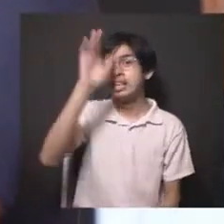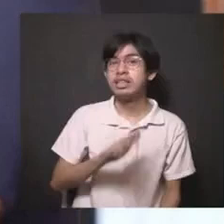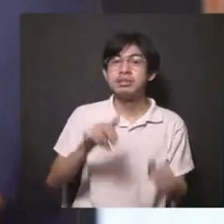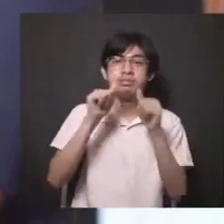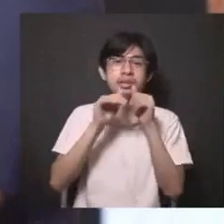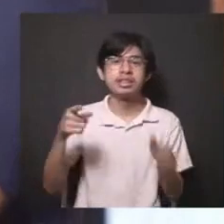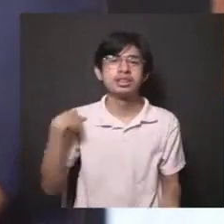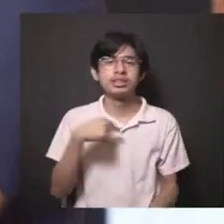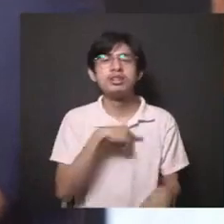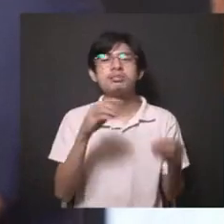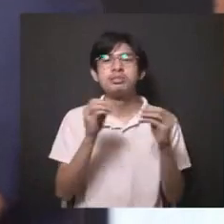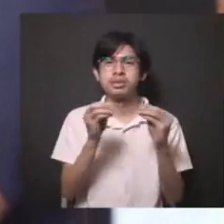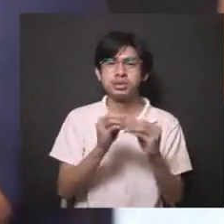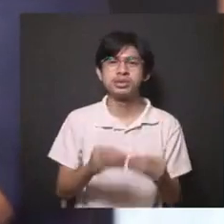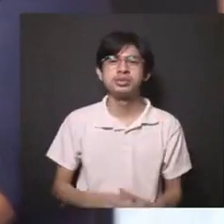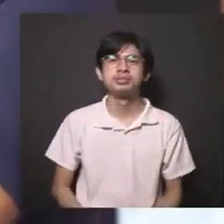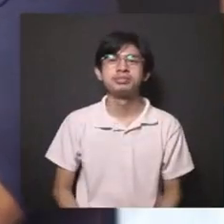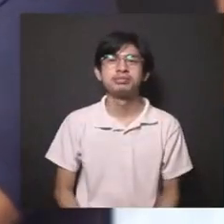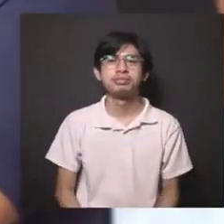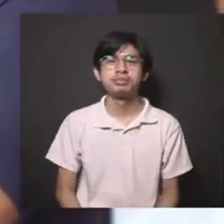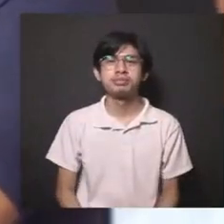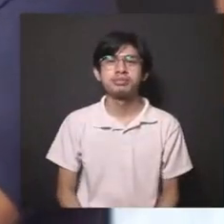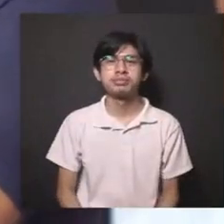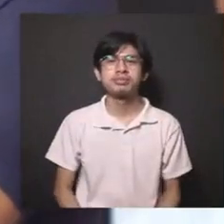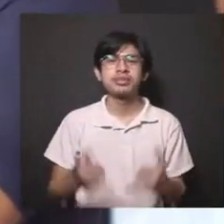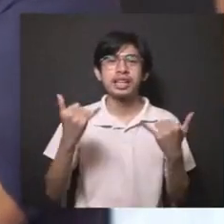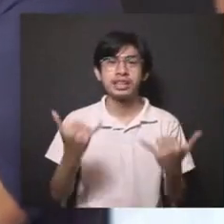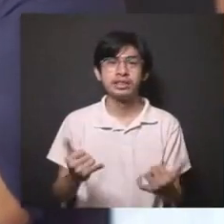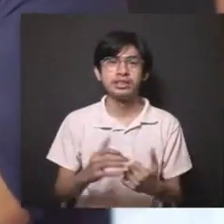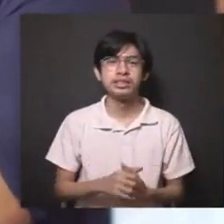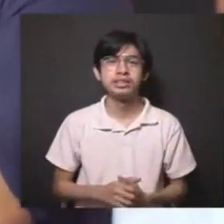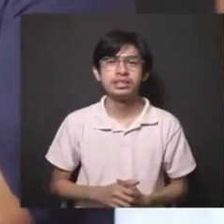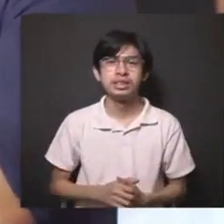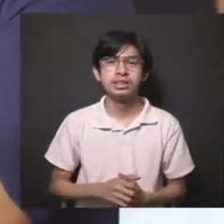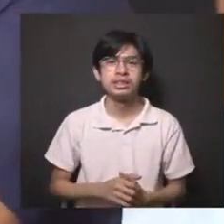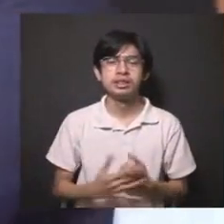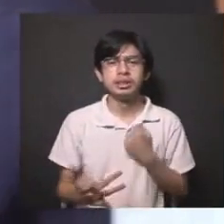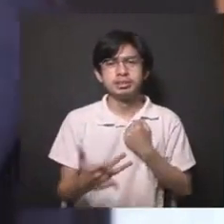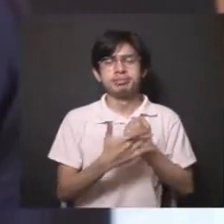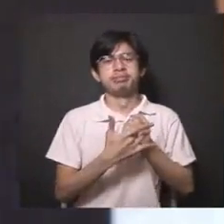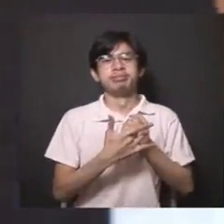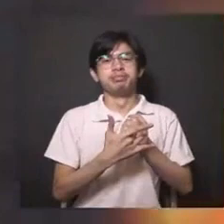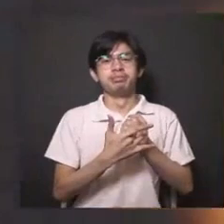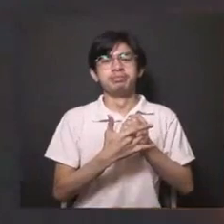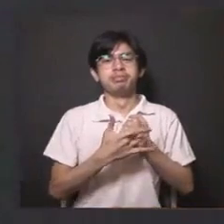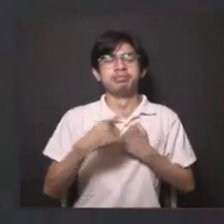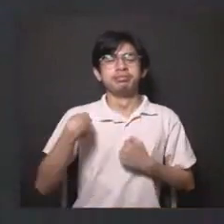that. But then this will stir something inside of his brothers. Because that night,